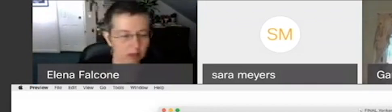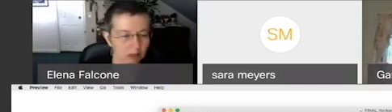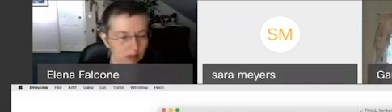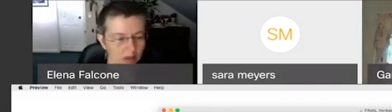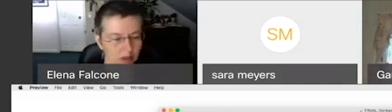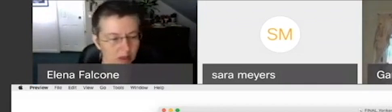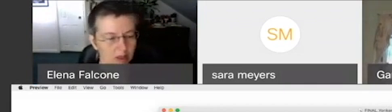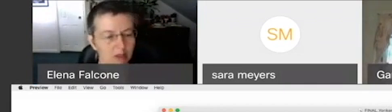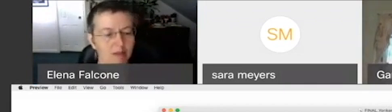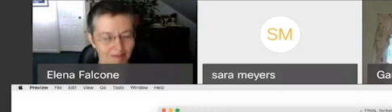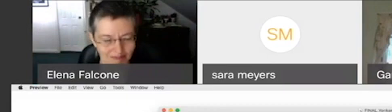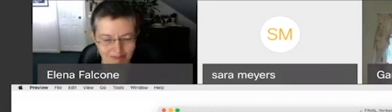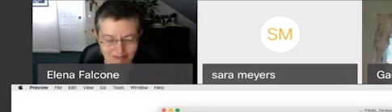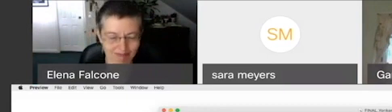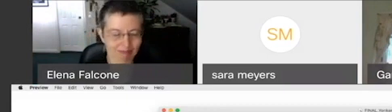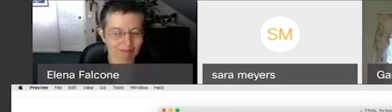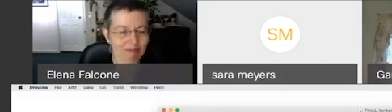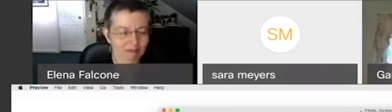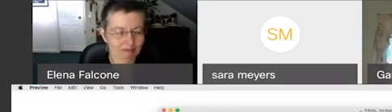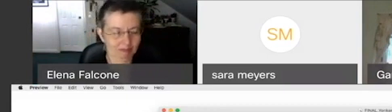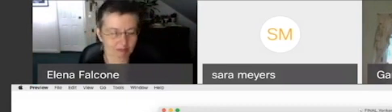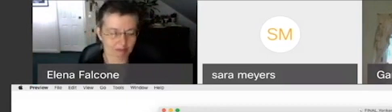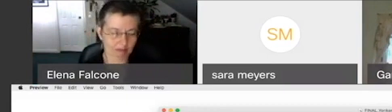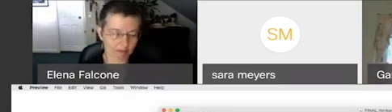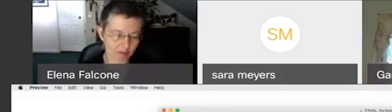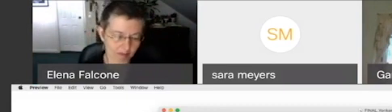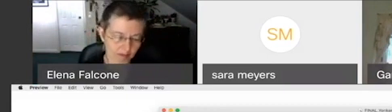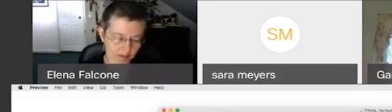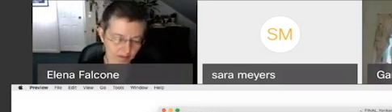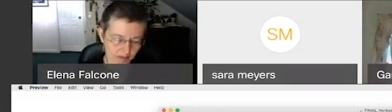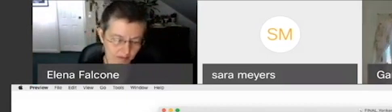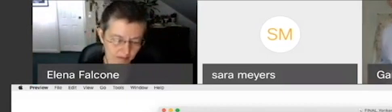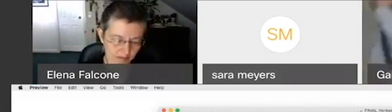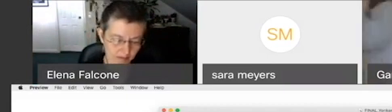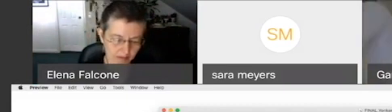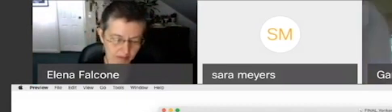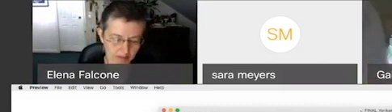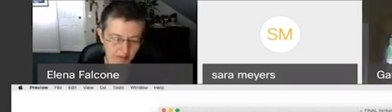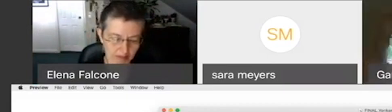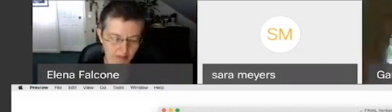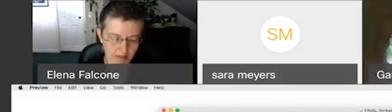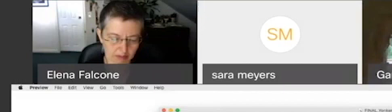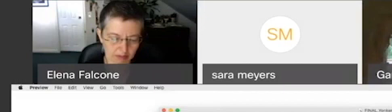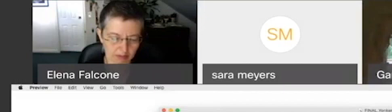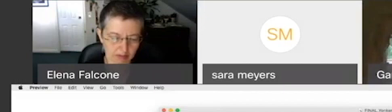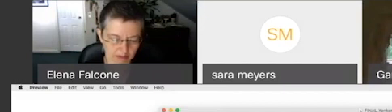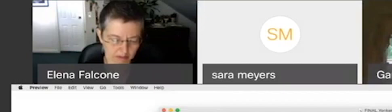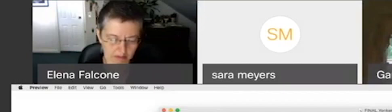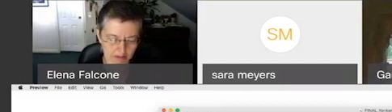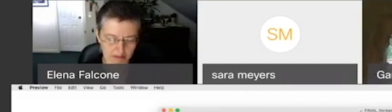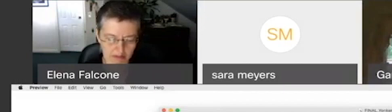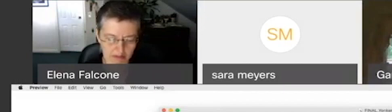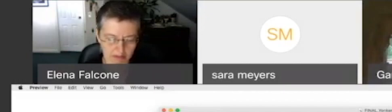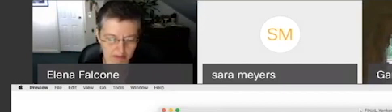and there would be no penalty for that. Okay, there would be no penalty for a transfer to a supplemental needs trust. It's provided for